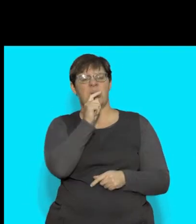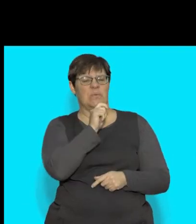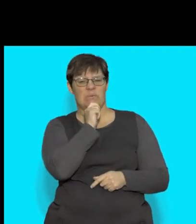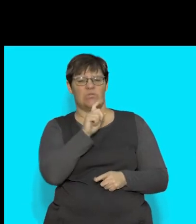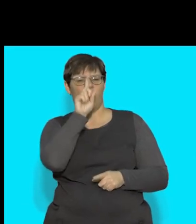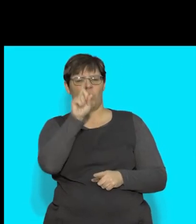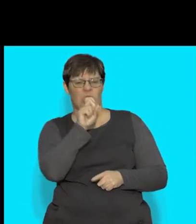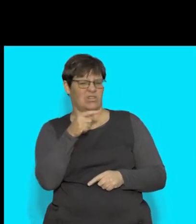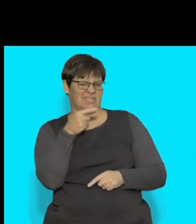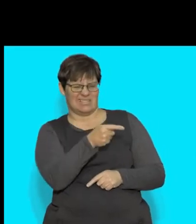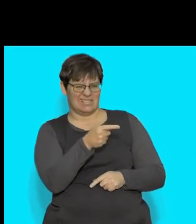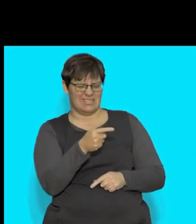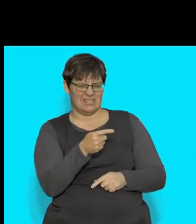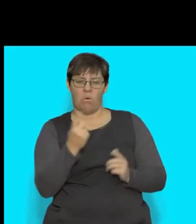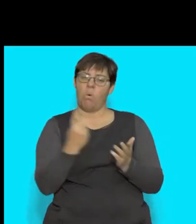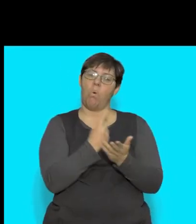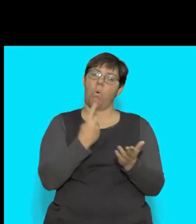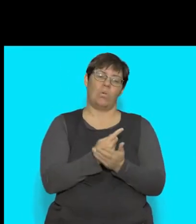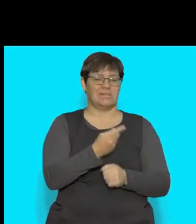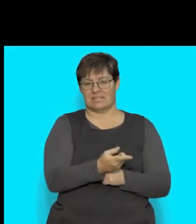don't usually do